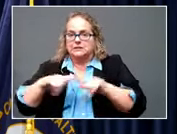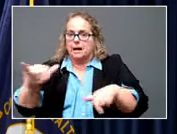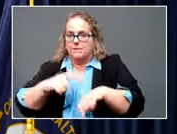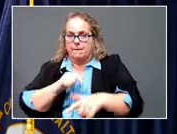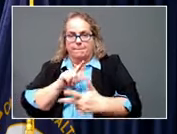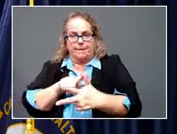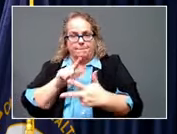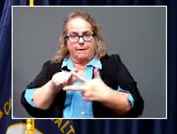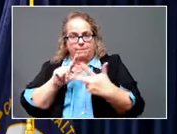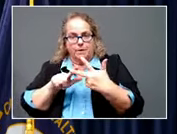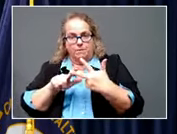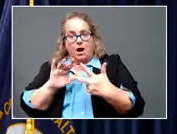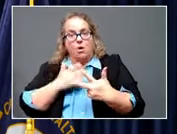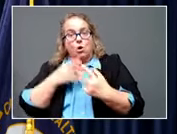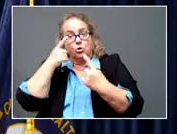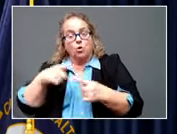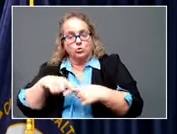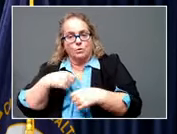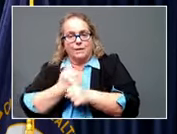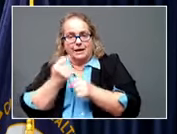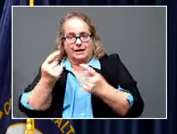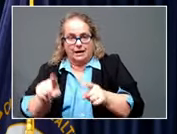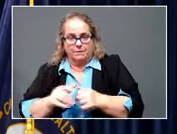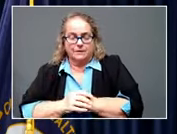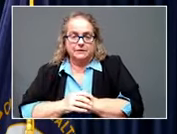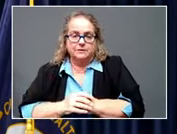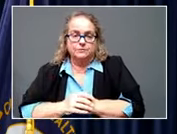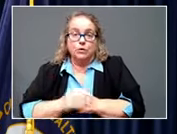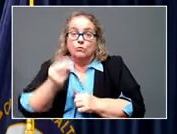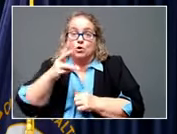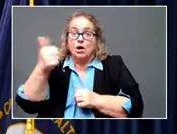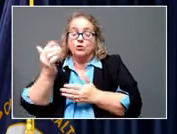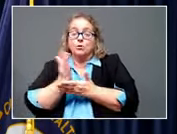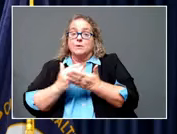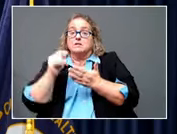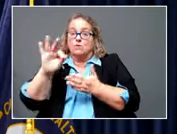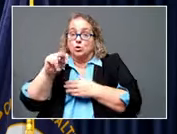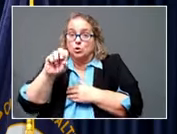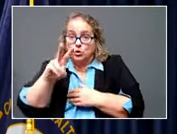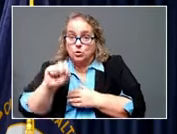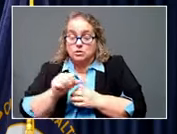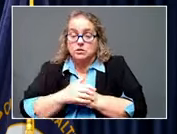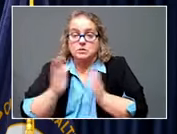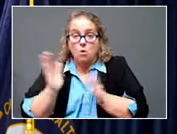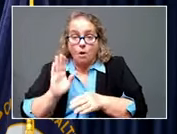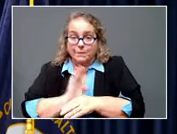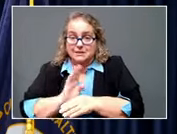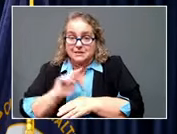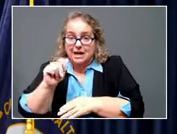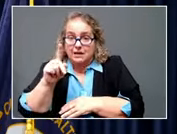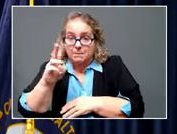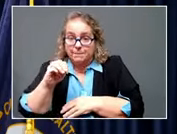to make that happen. A few other pieces of news. Small Business Administration. Right